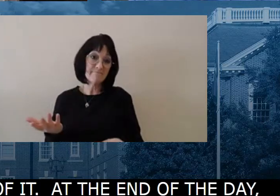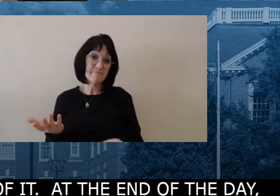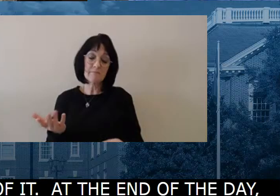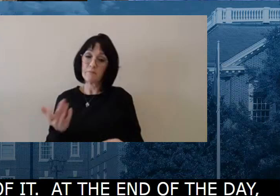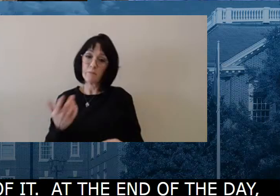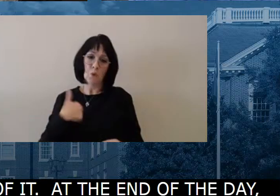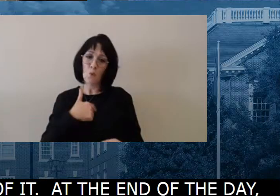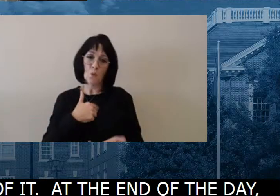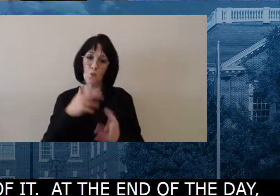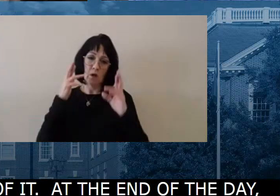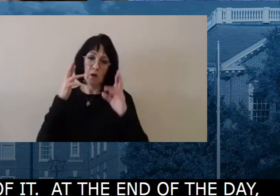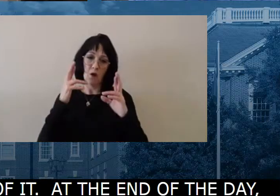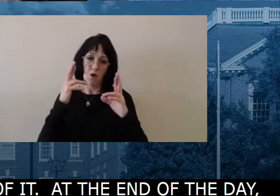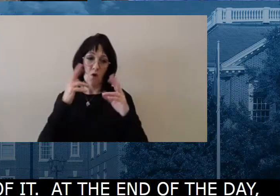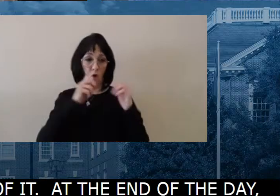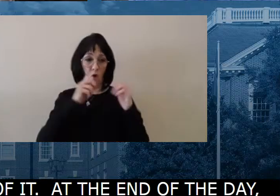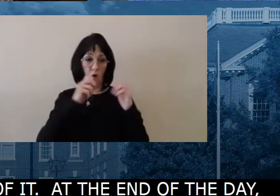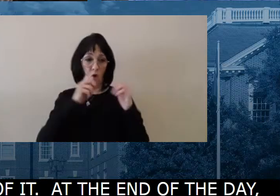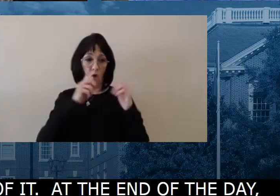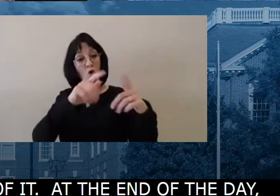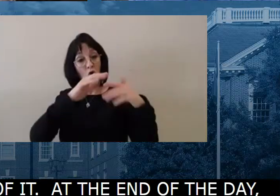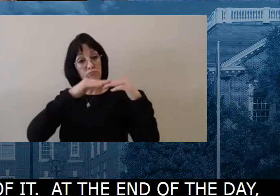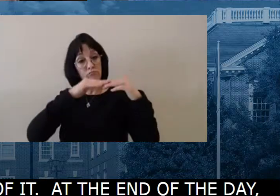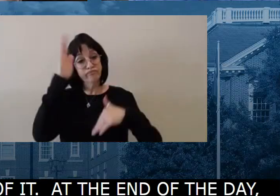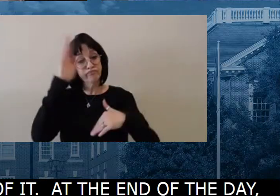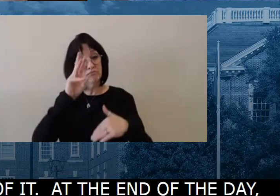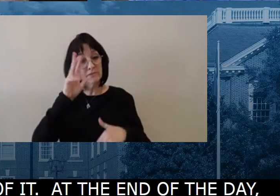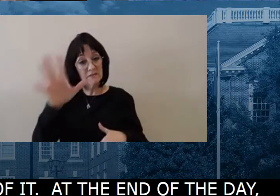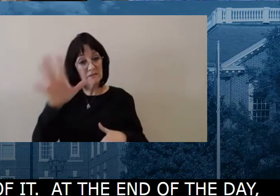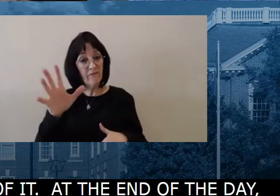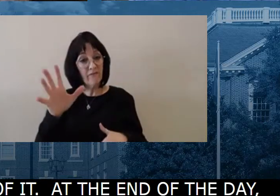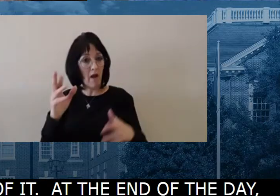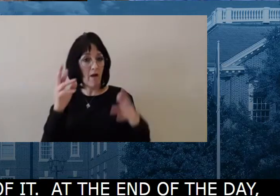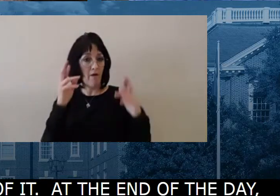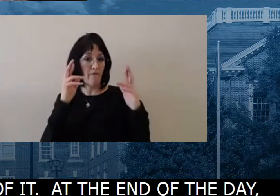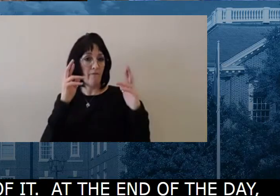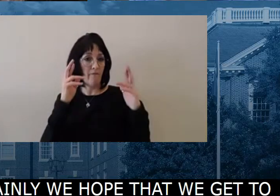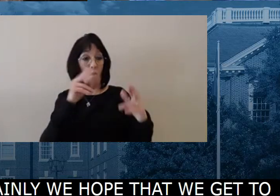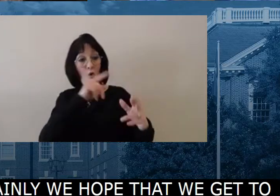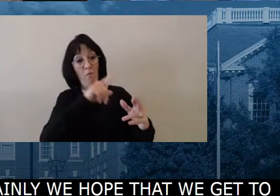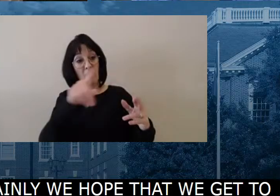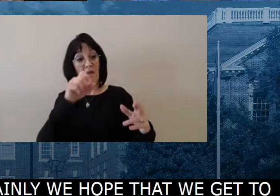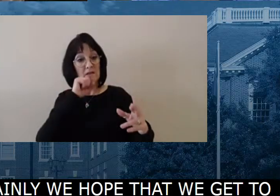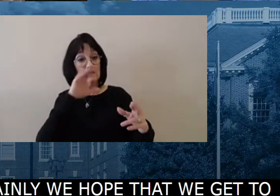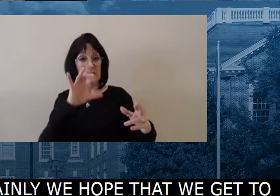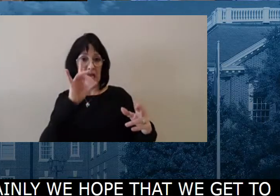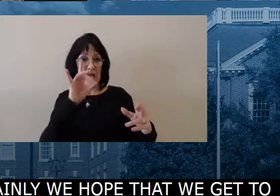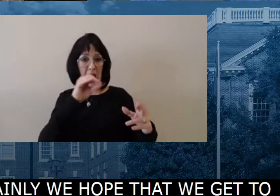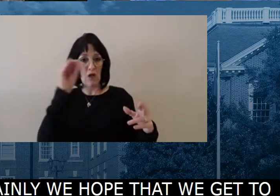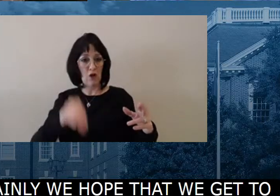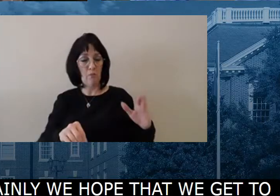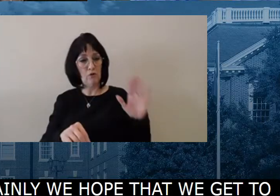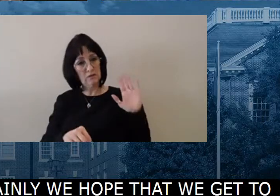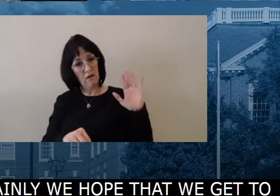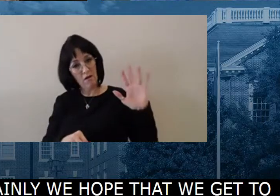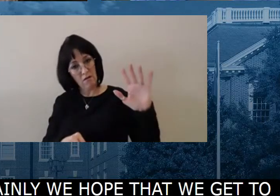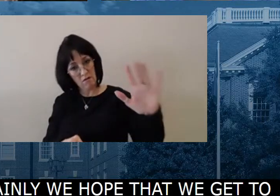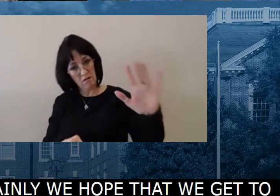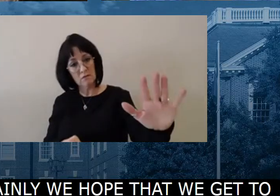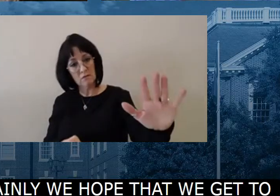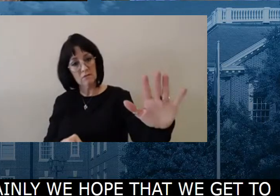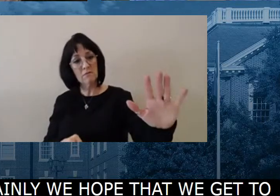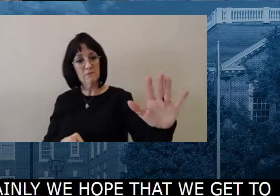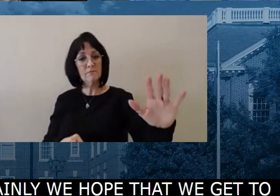that we get to, a good 80%. And by the time that we're able to roll it out into